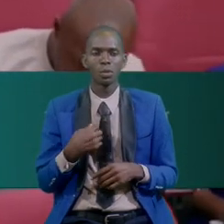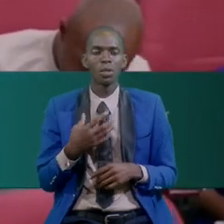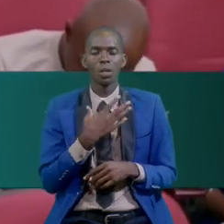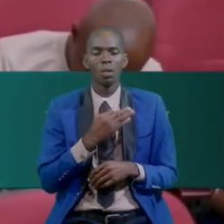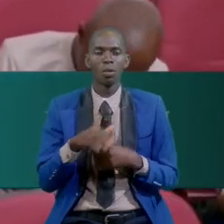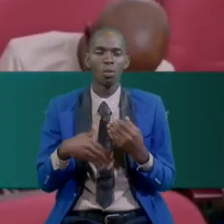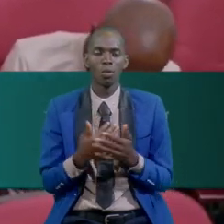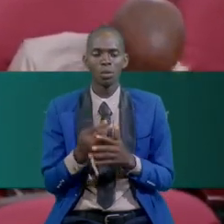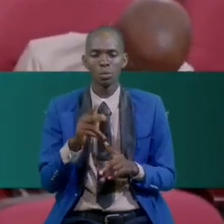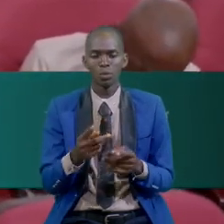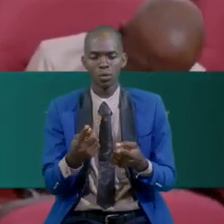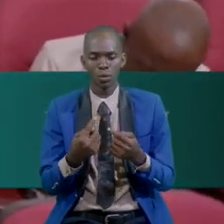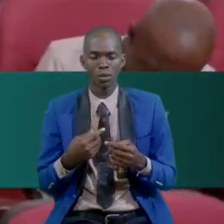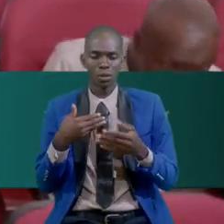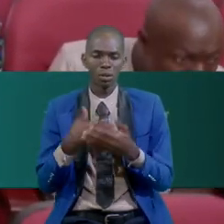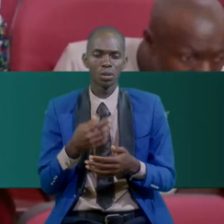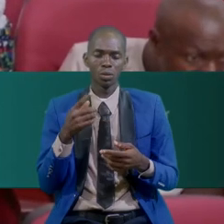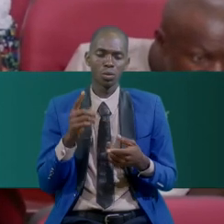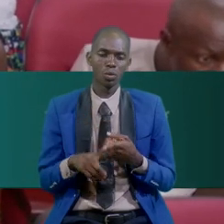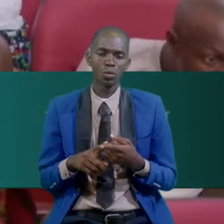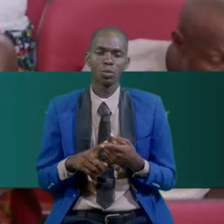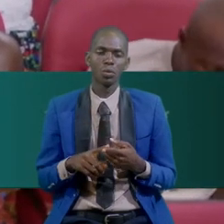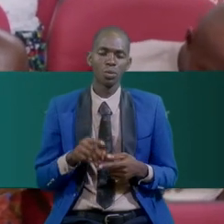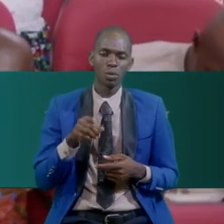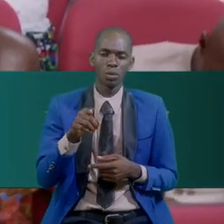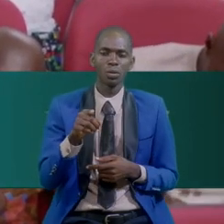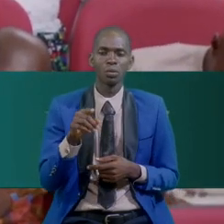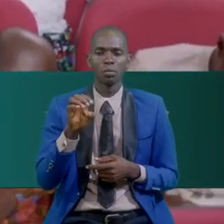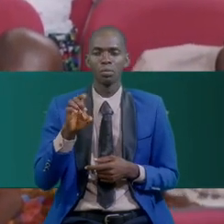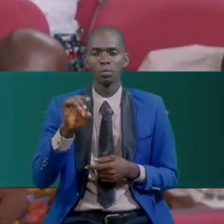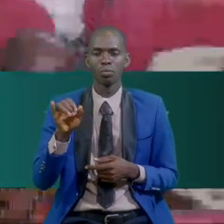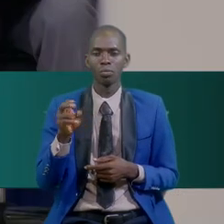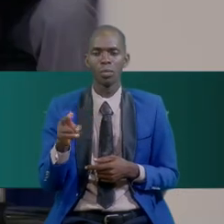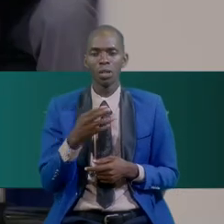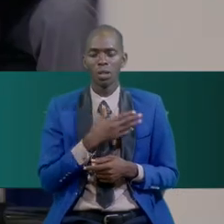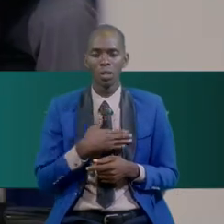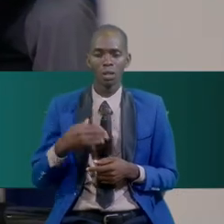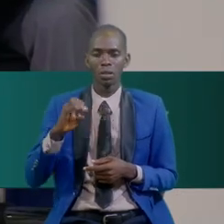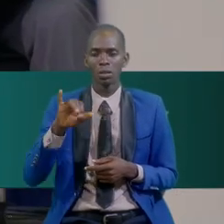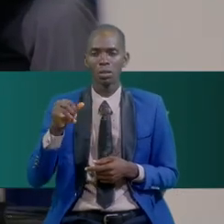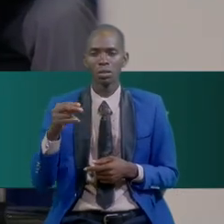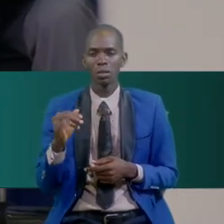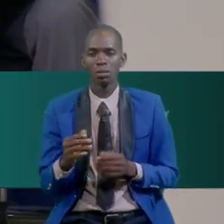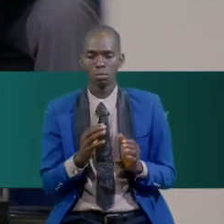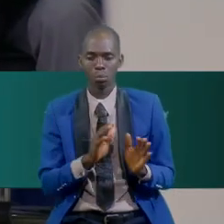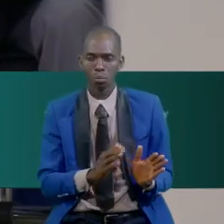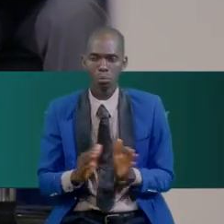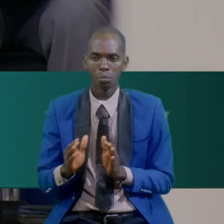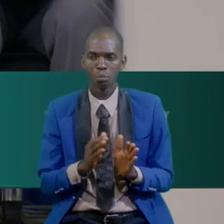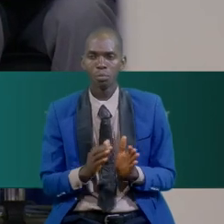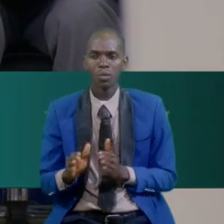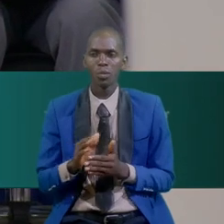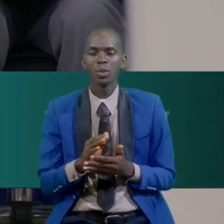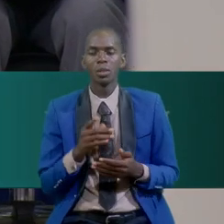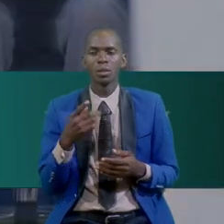near unto him, and he repaired the altar of the Lord